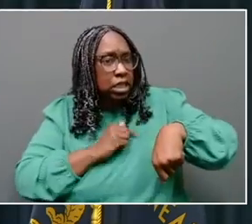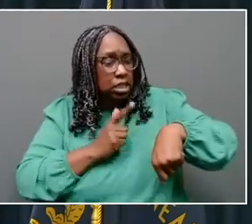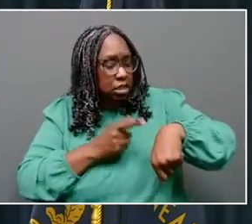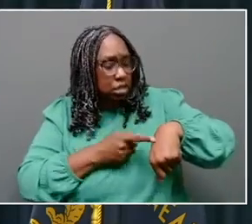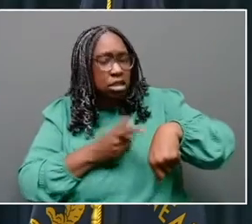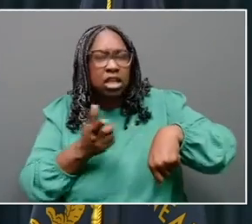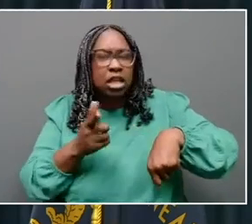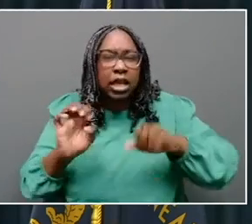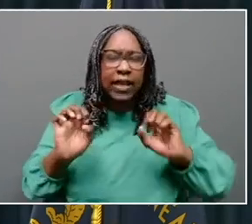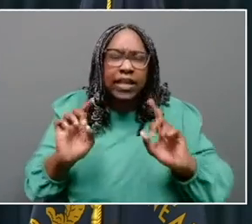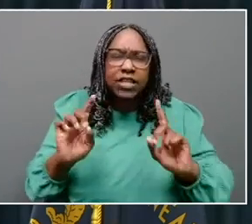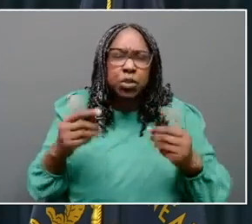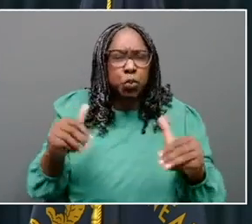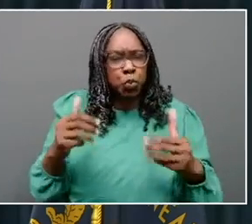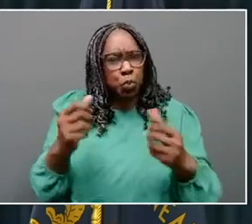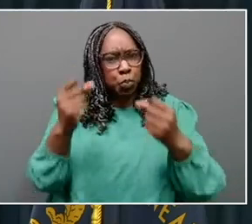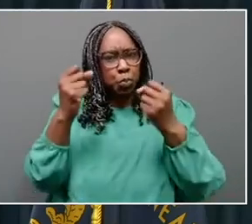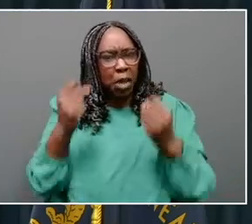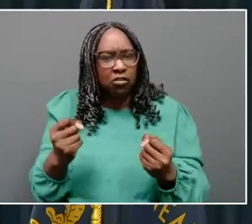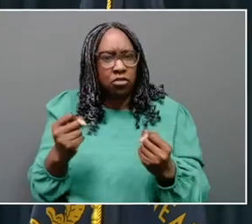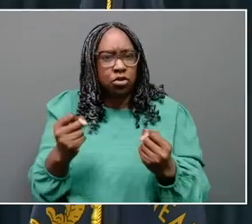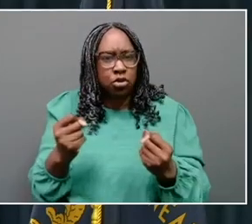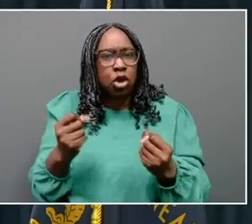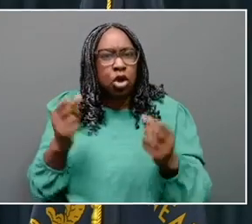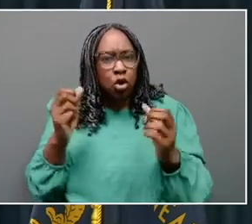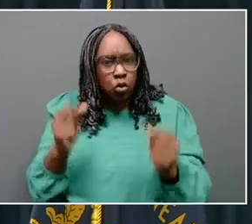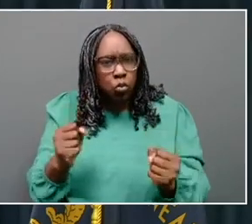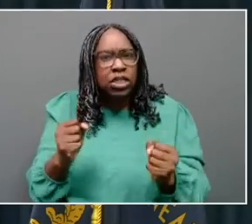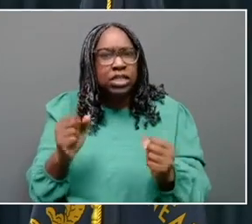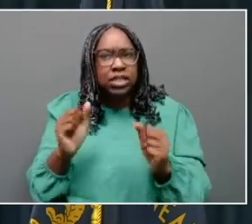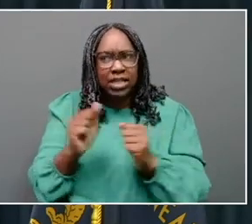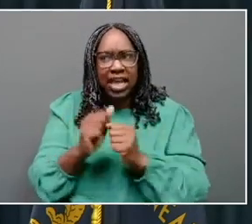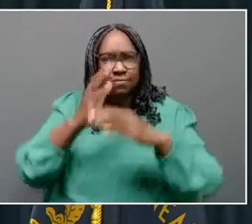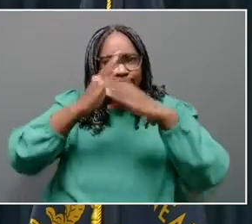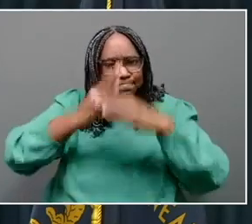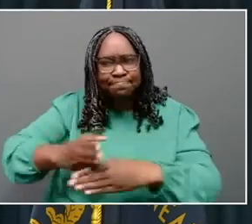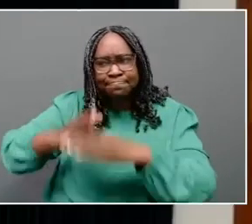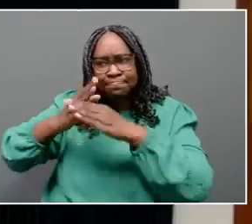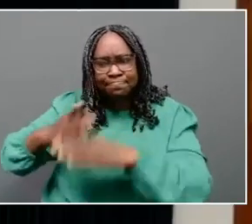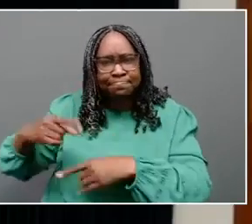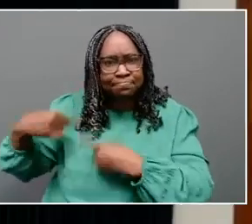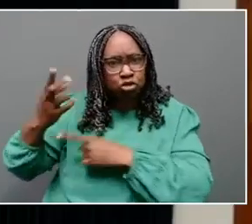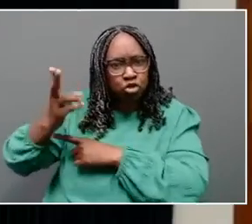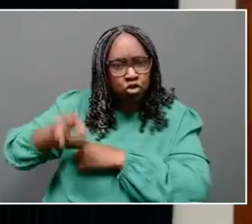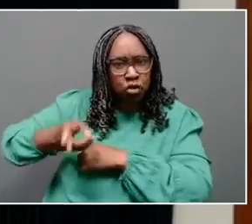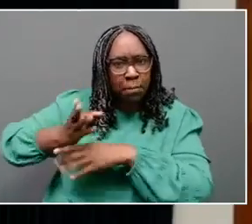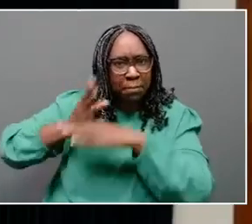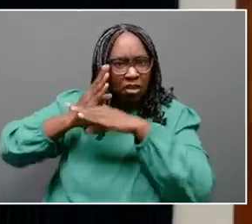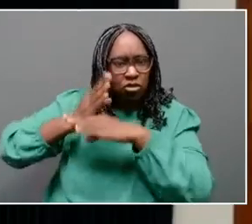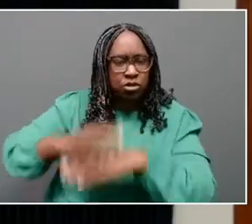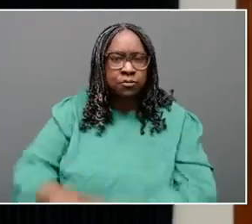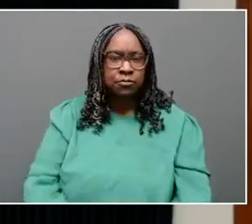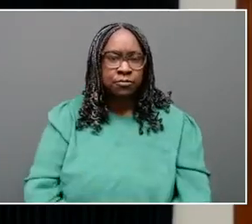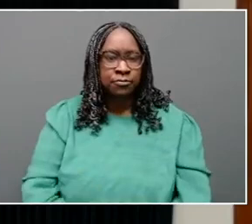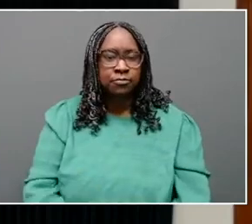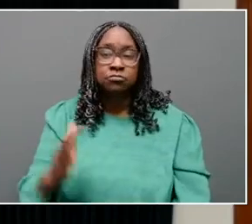powerful way, that we address those historic barriers. Tom? Thank you, Governor.